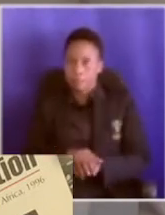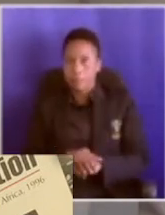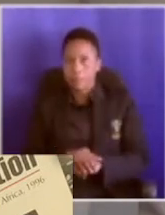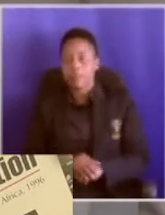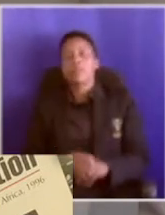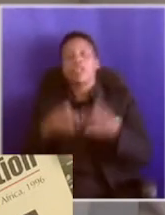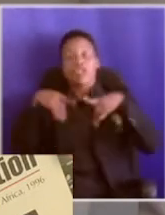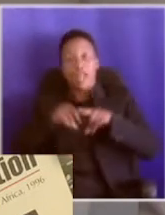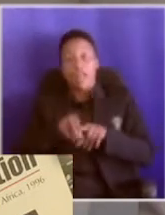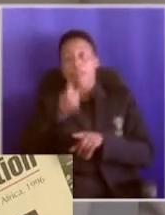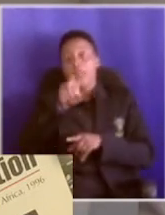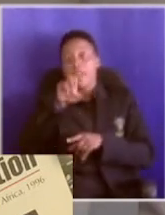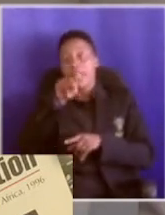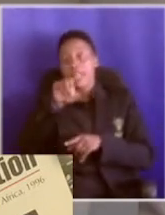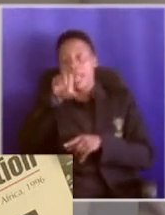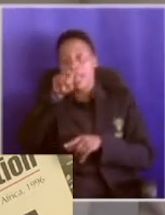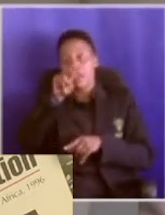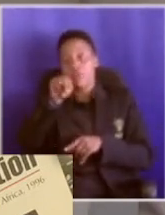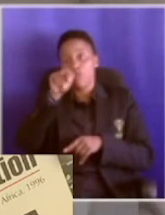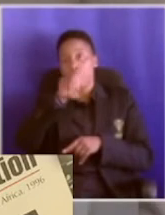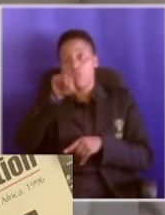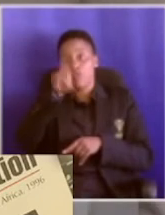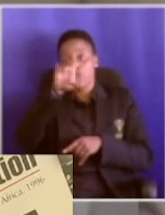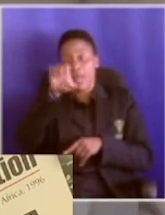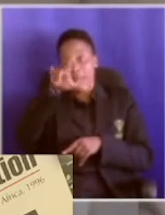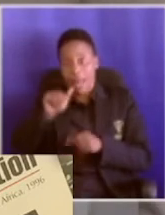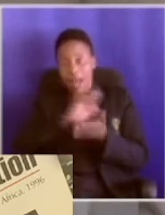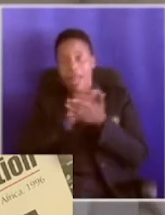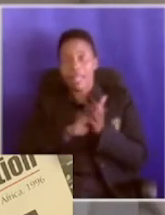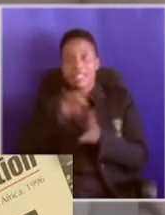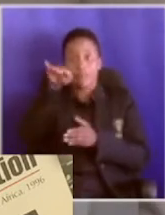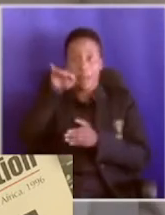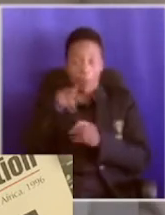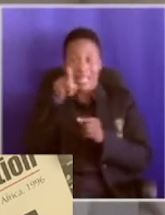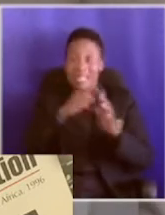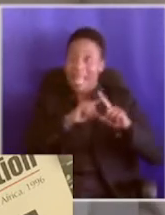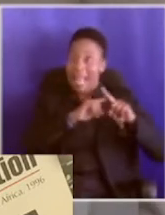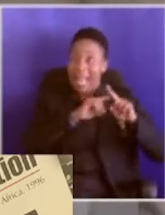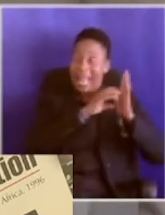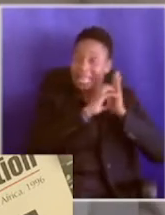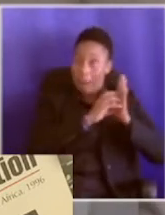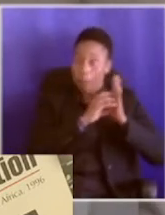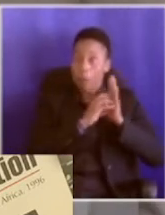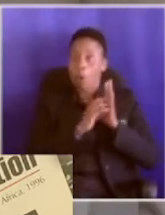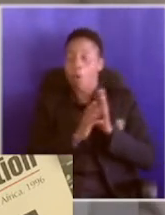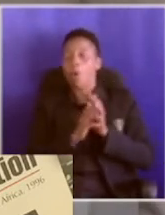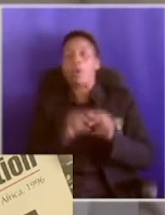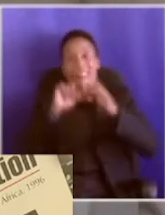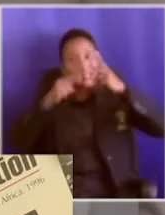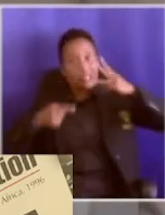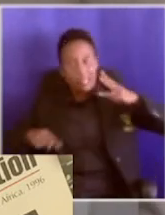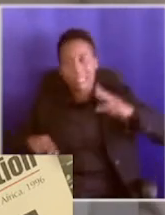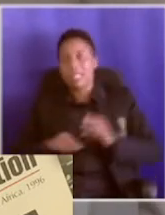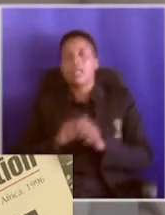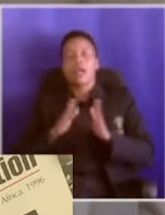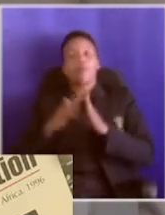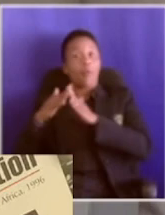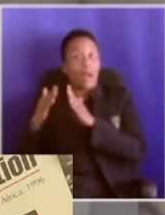and Zimbabwe are examples of where the legislated nationalization of land and other property